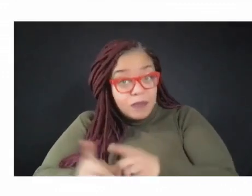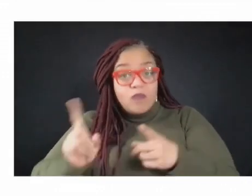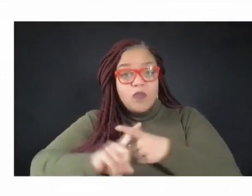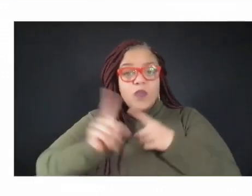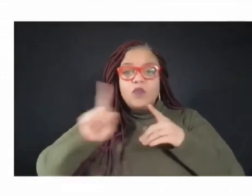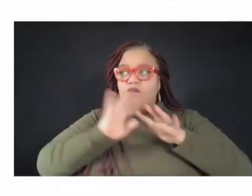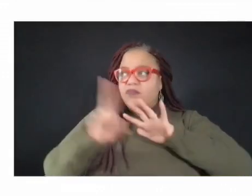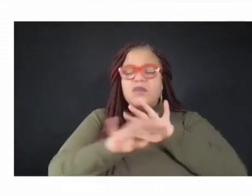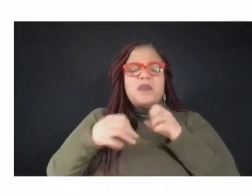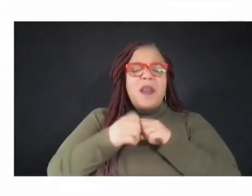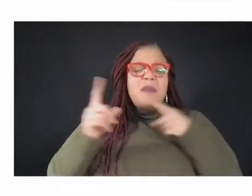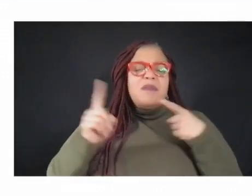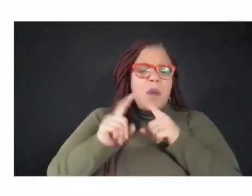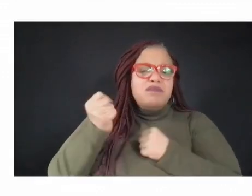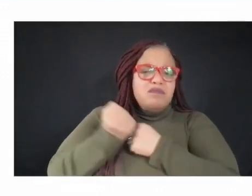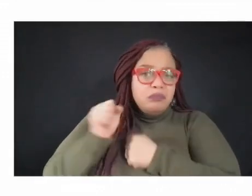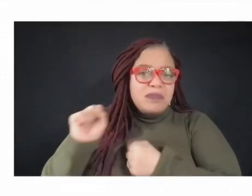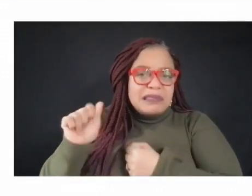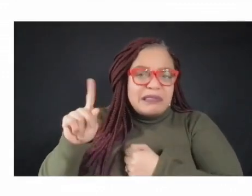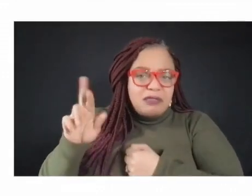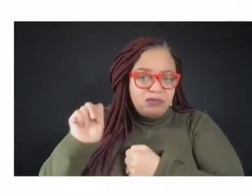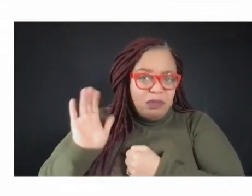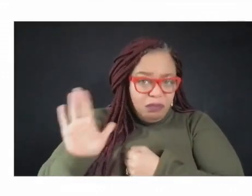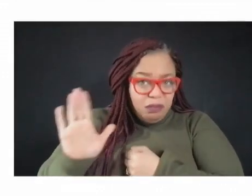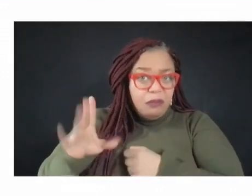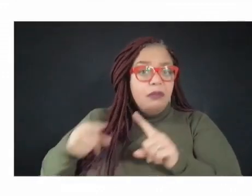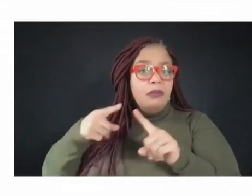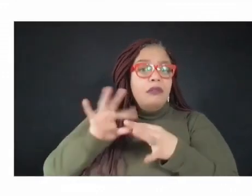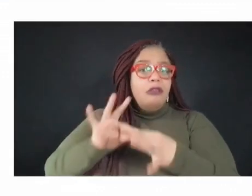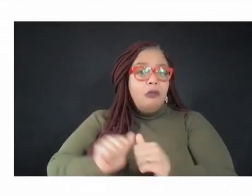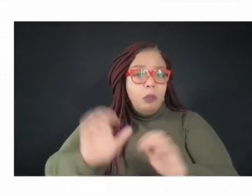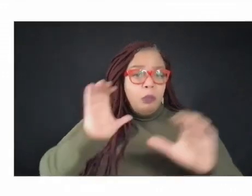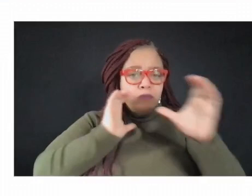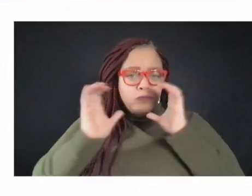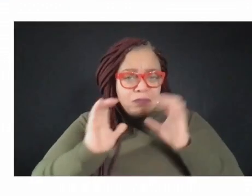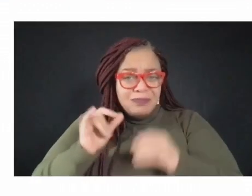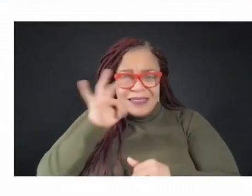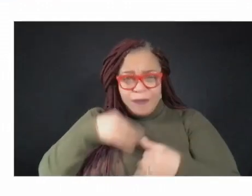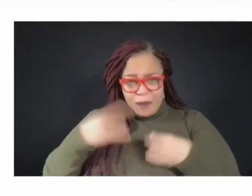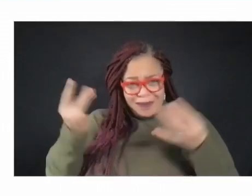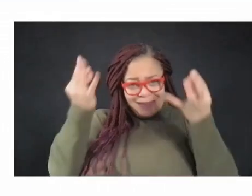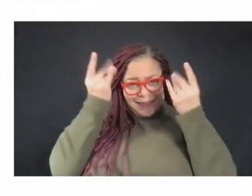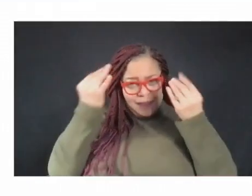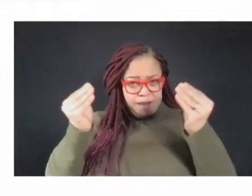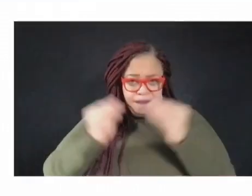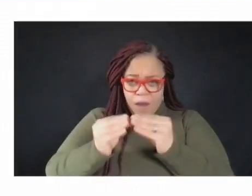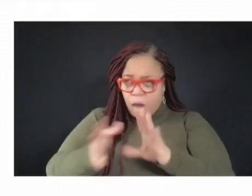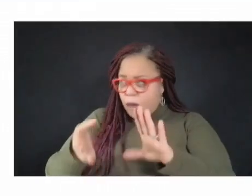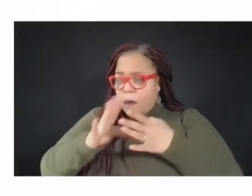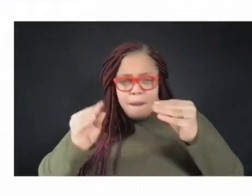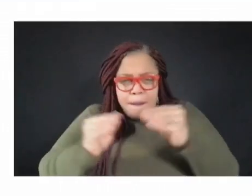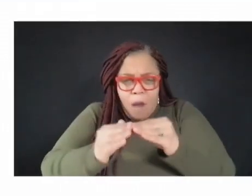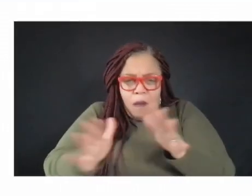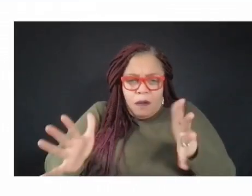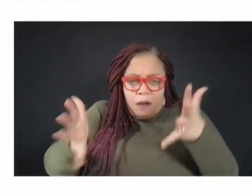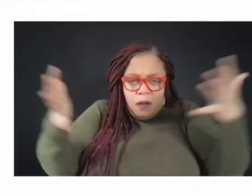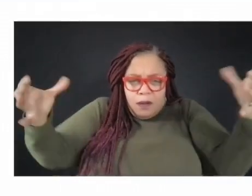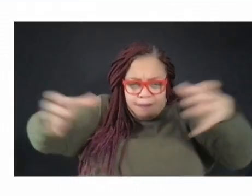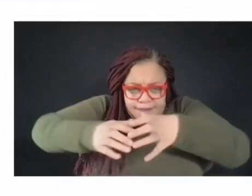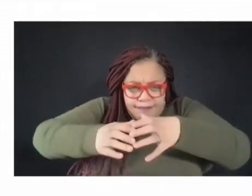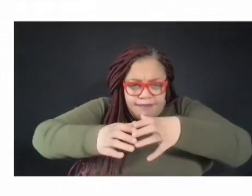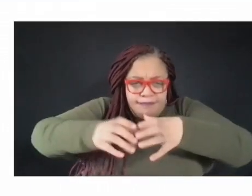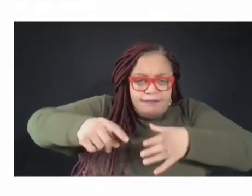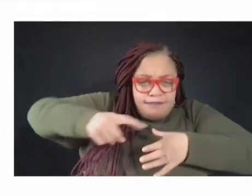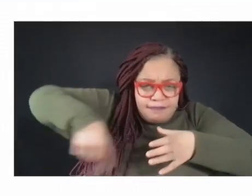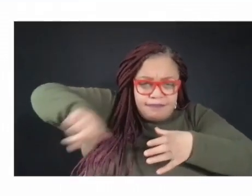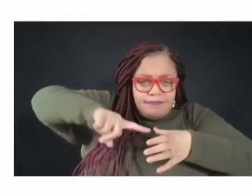communication, we think more in terms of commune, to come together. It's about connection and less about transmission